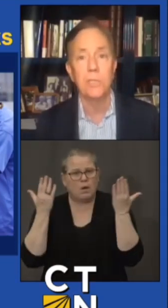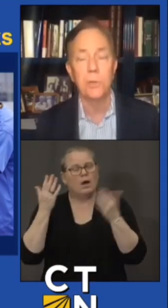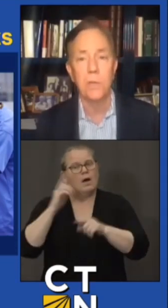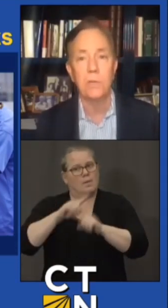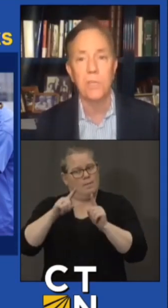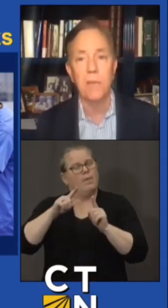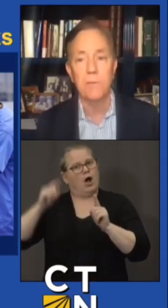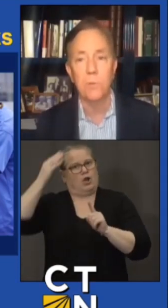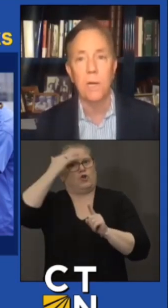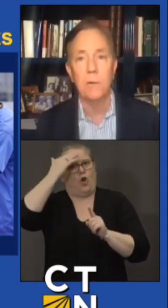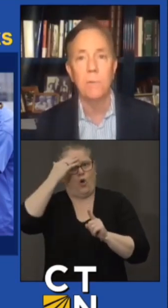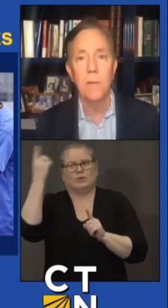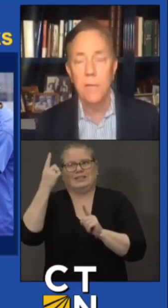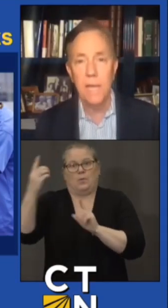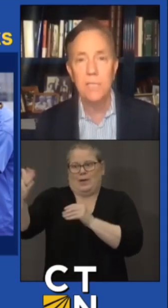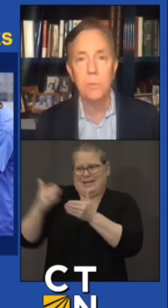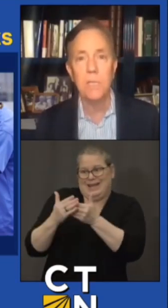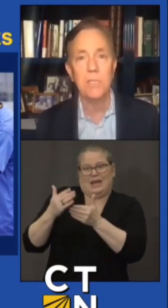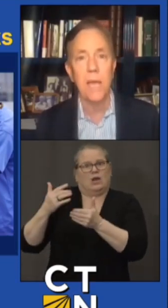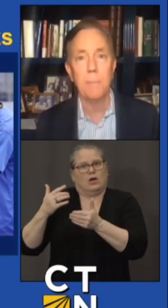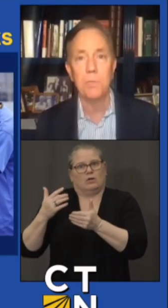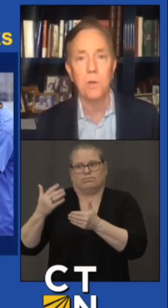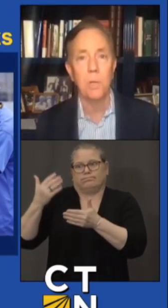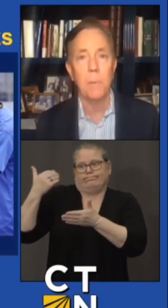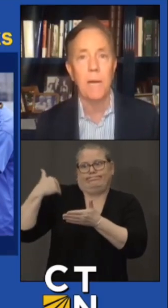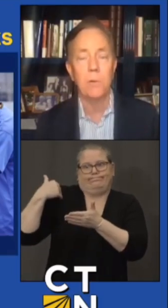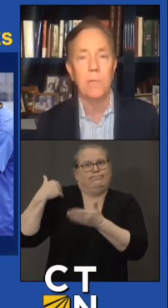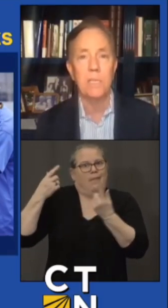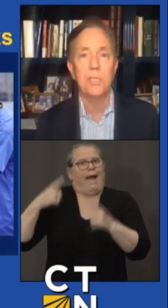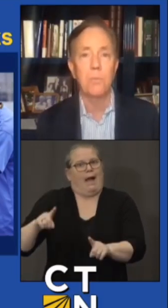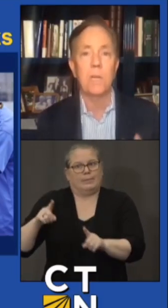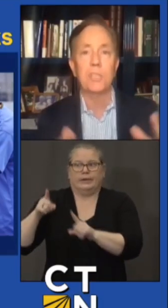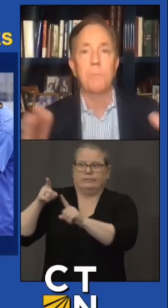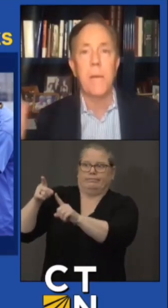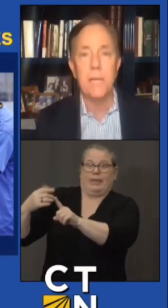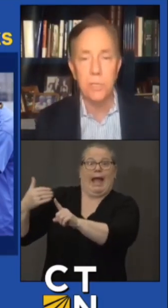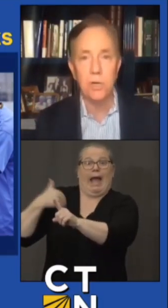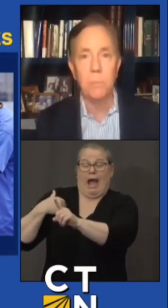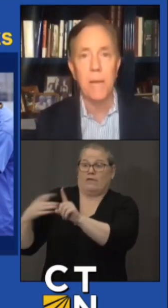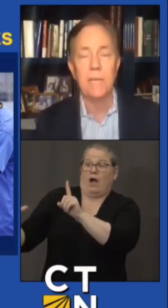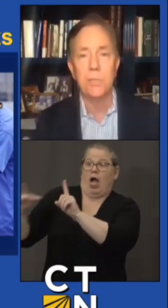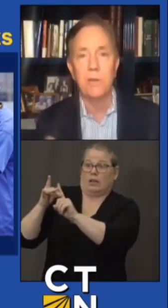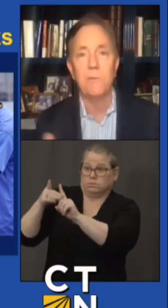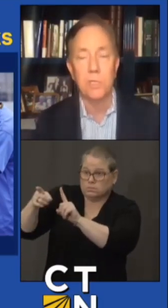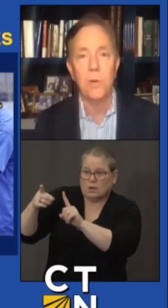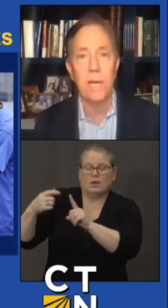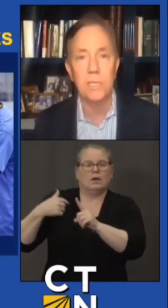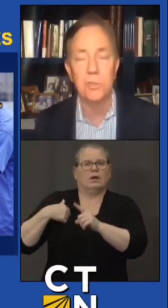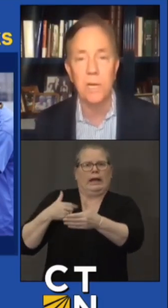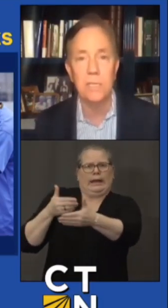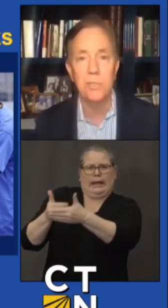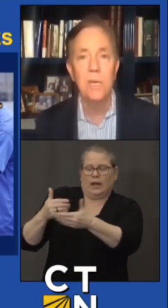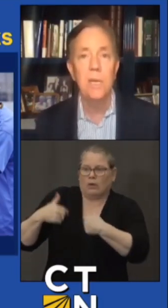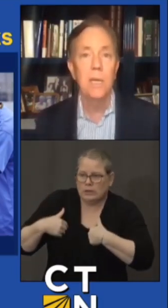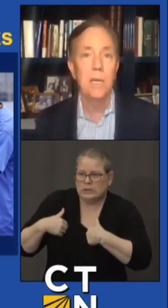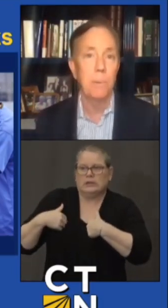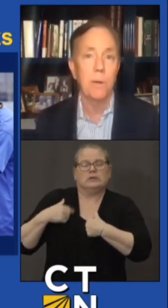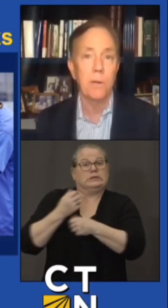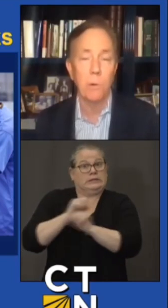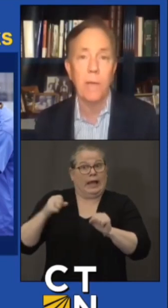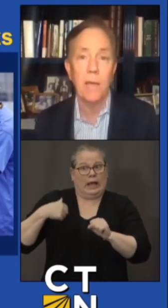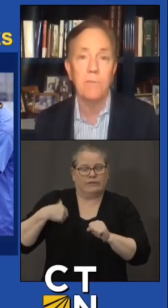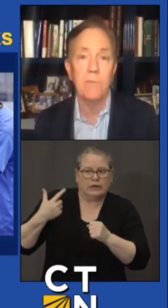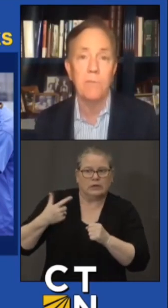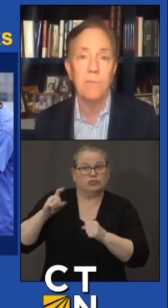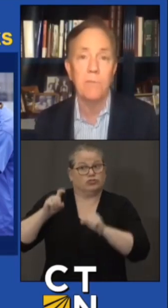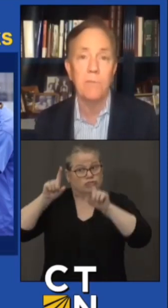to make sure they're safe as well. That's what this app is all about. This is what expands our capacity for track and trace in a period